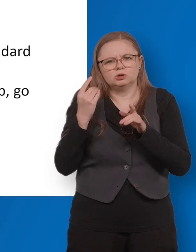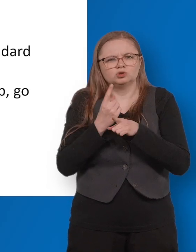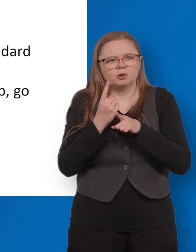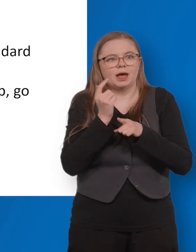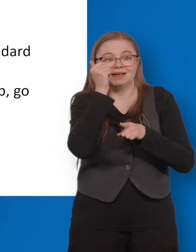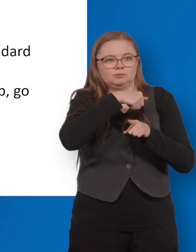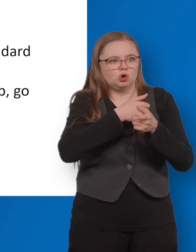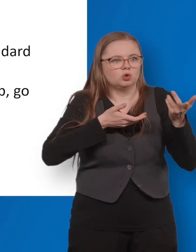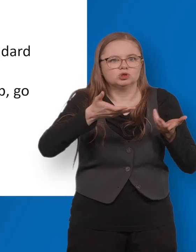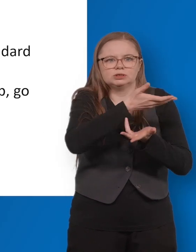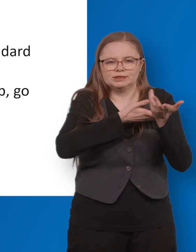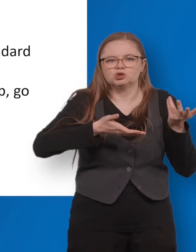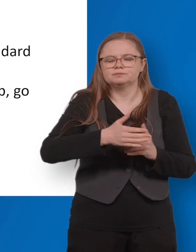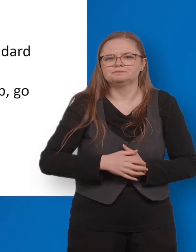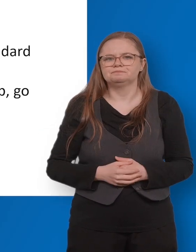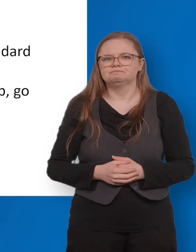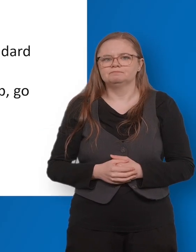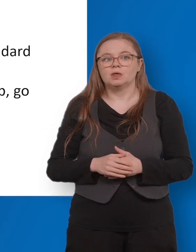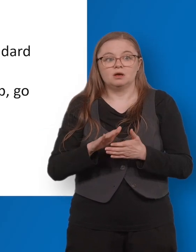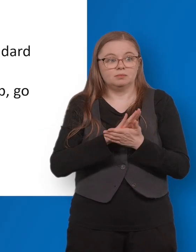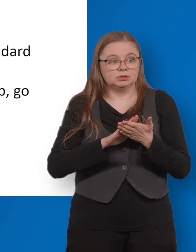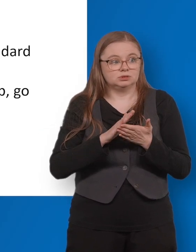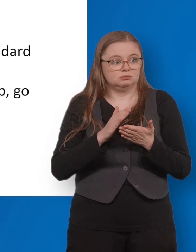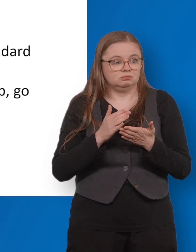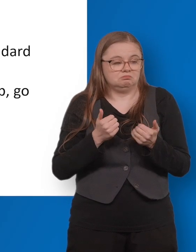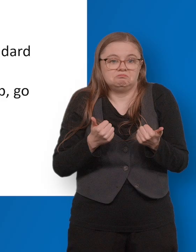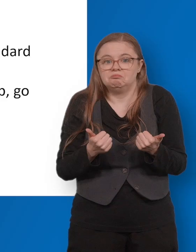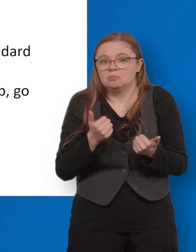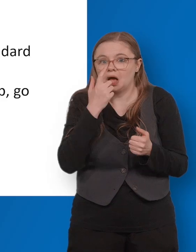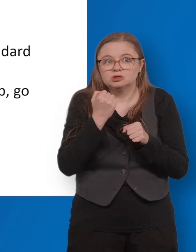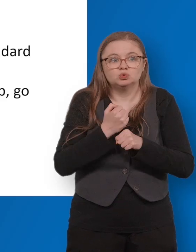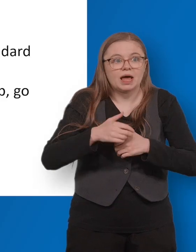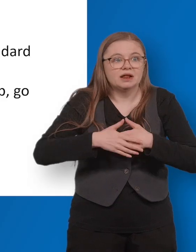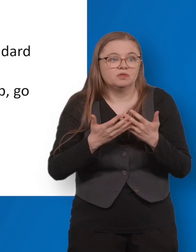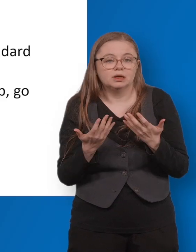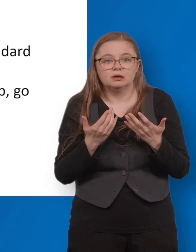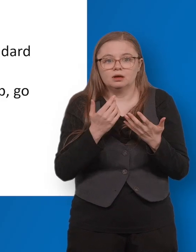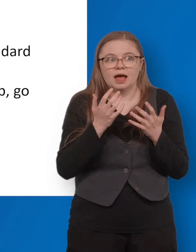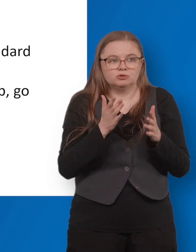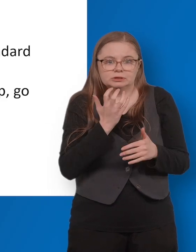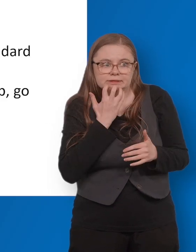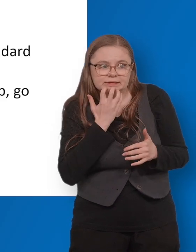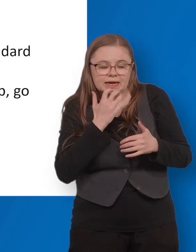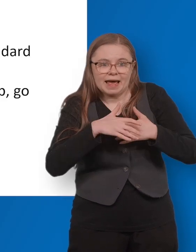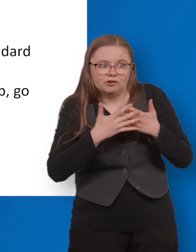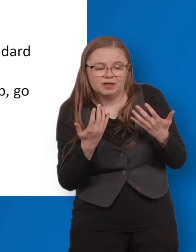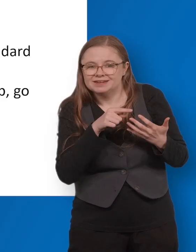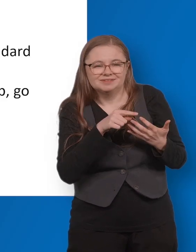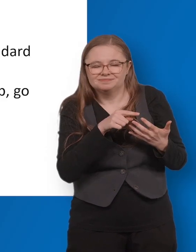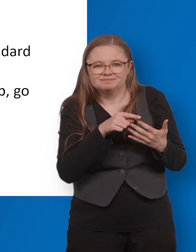anything goes, and we as researchers have to tolerate everything. We need to be really, really clear